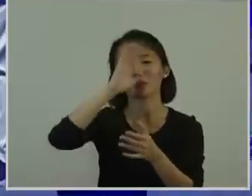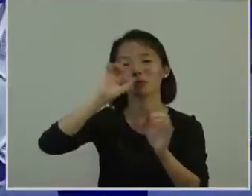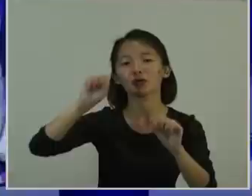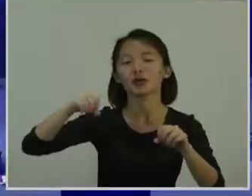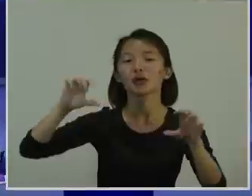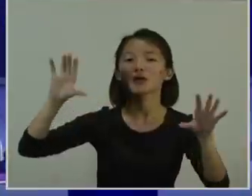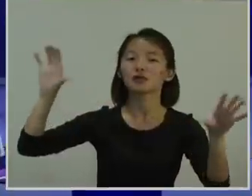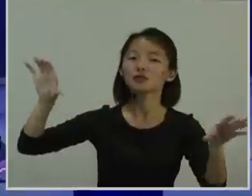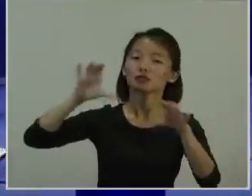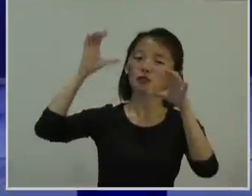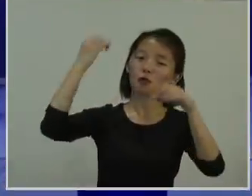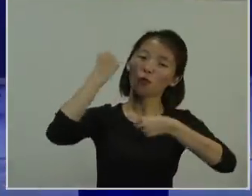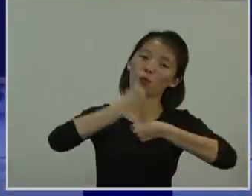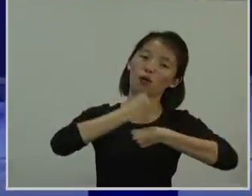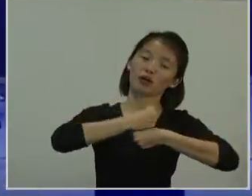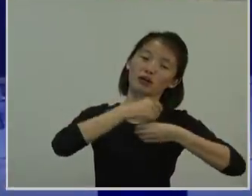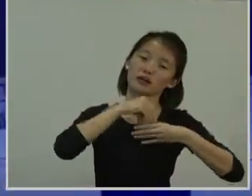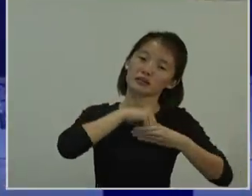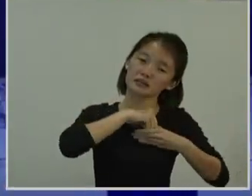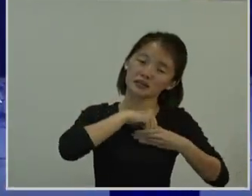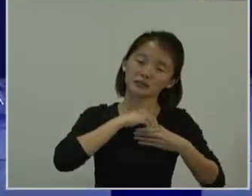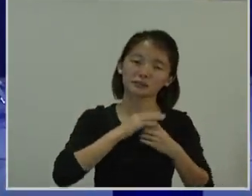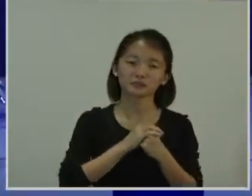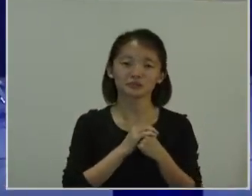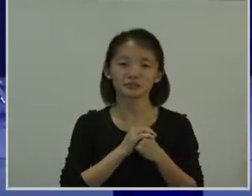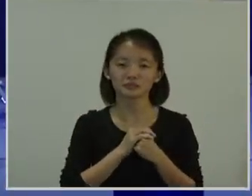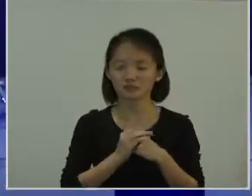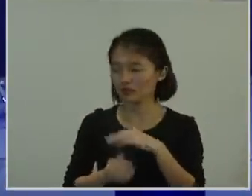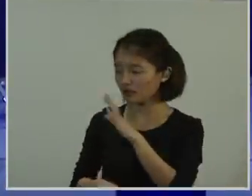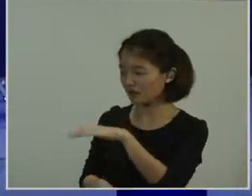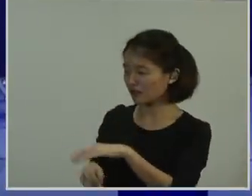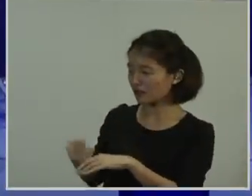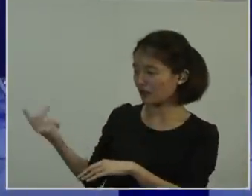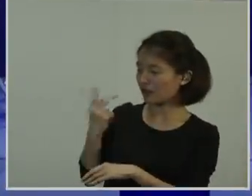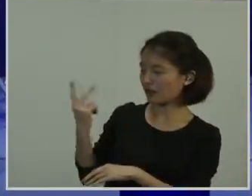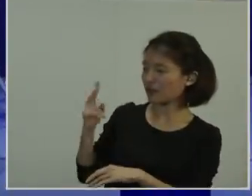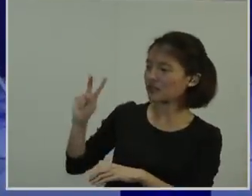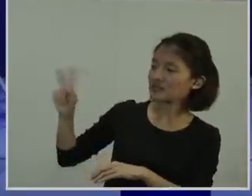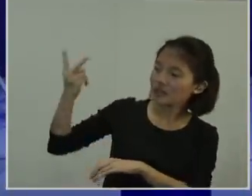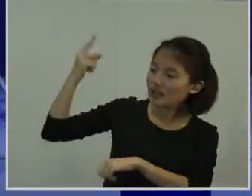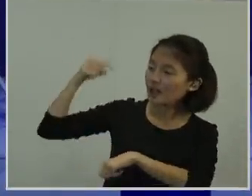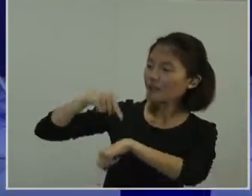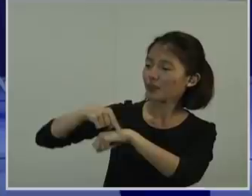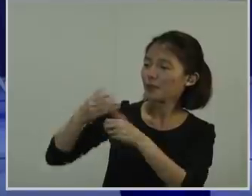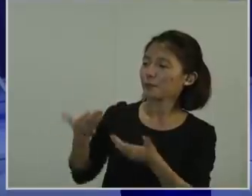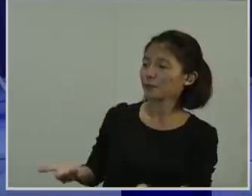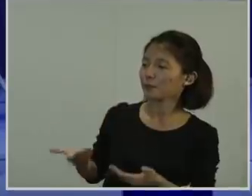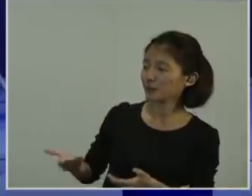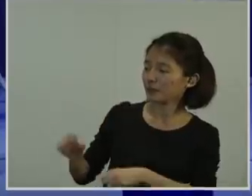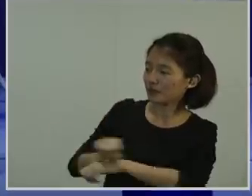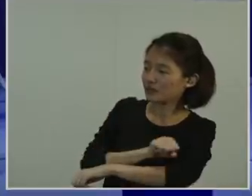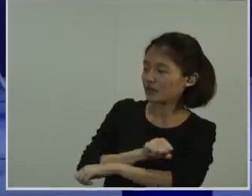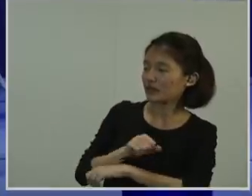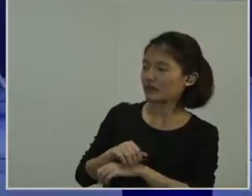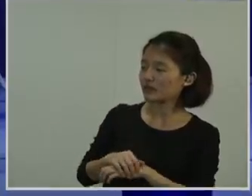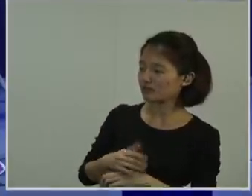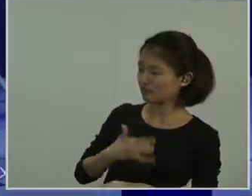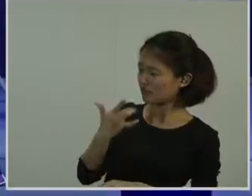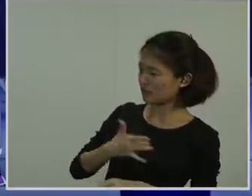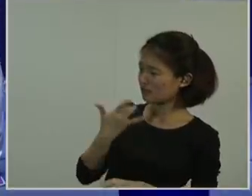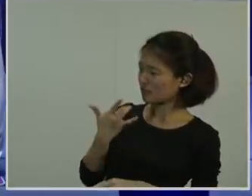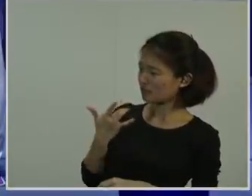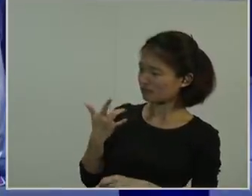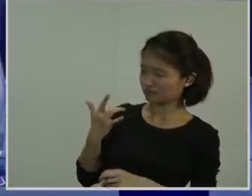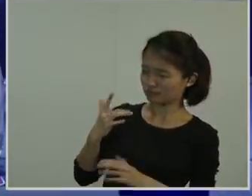us. Wow, you know something, Raymond? This is our second time on stage right now. Yeah. It almost makes me feel that the show has just